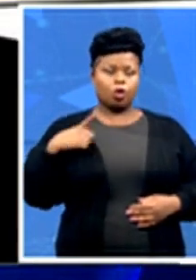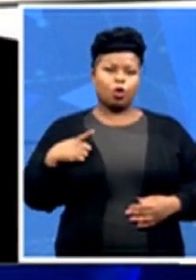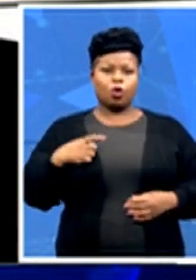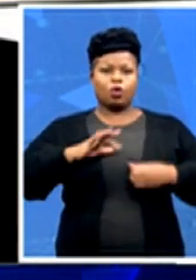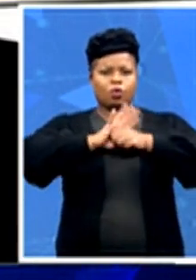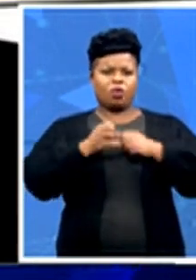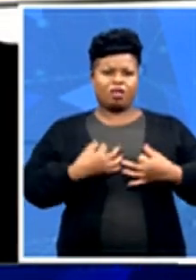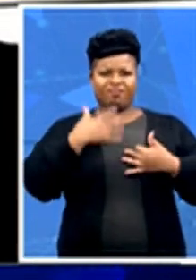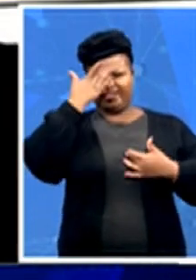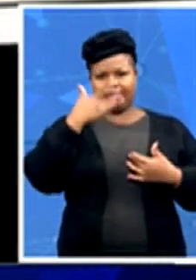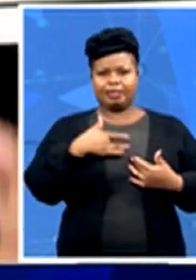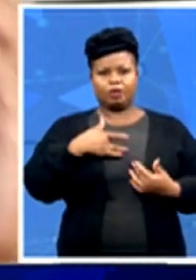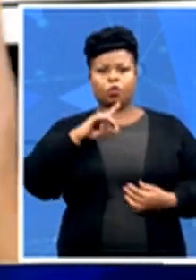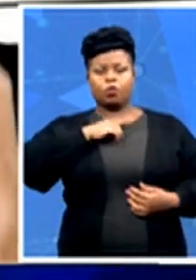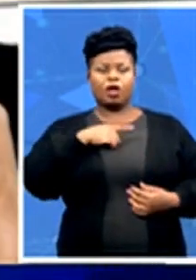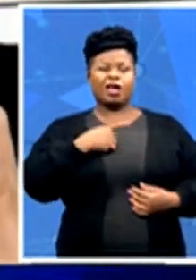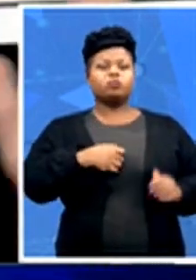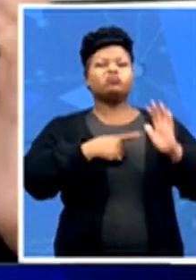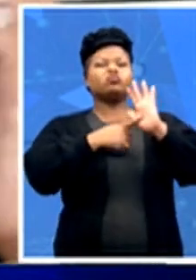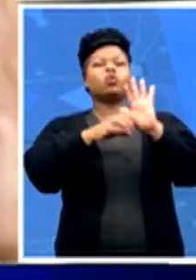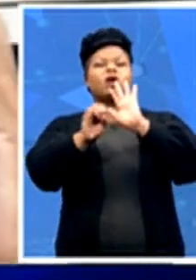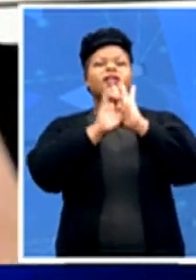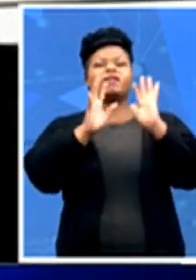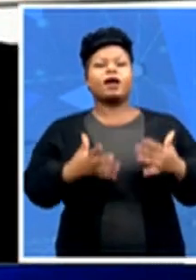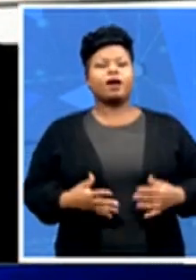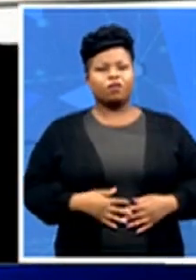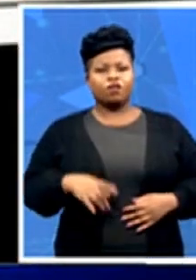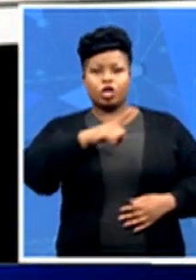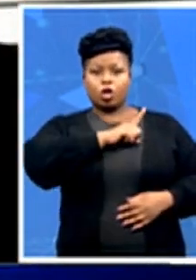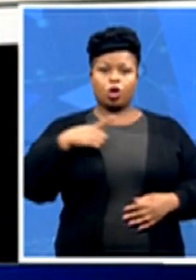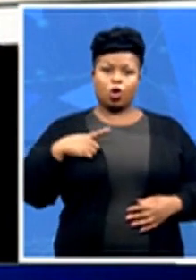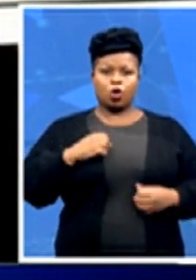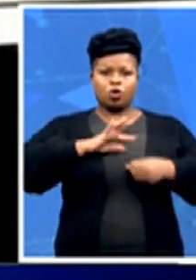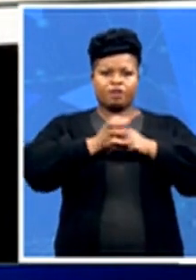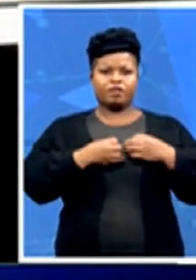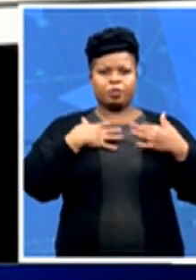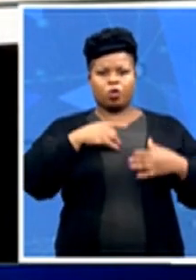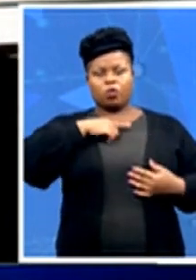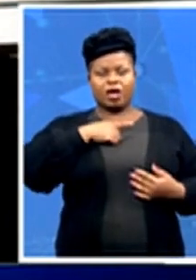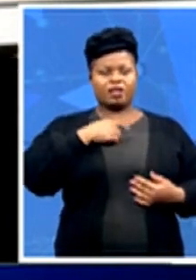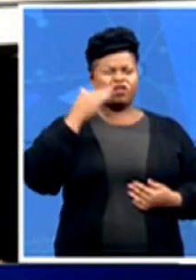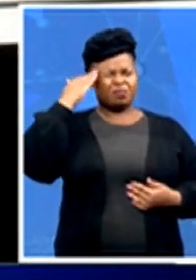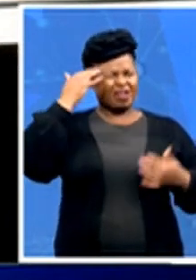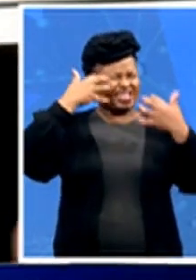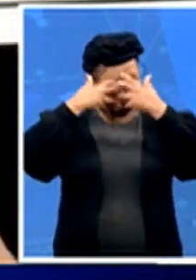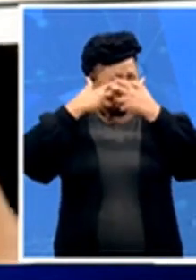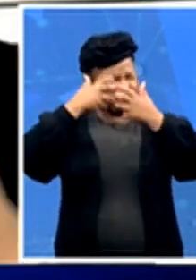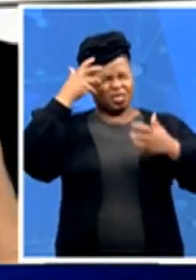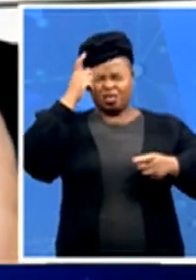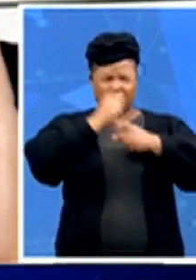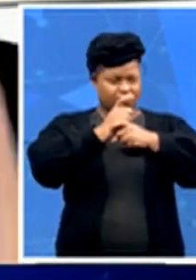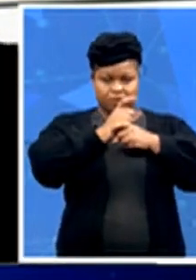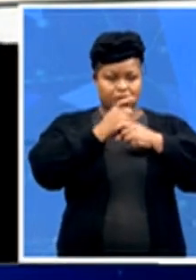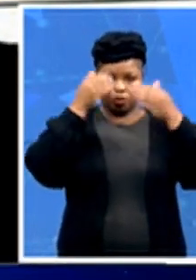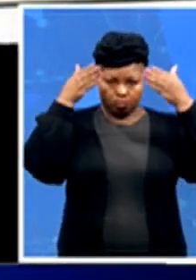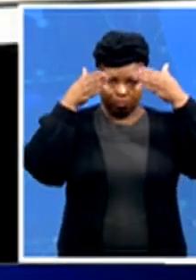long COVID is that you get what they call brain fog. You know, you have difficulty in concentrating. You can't read. It's very